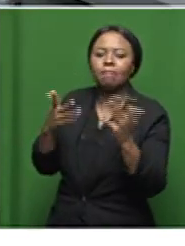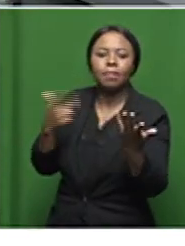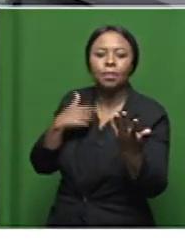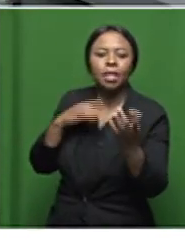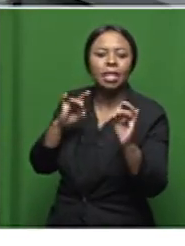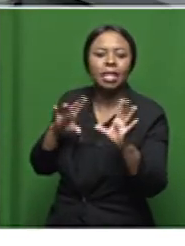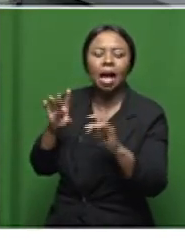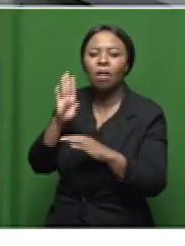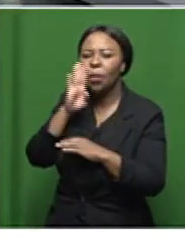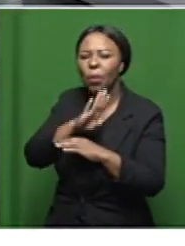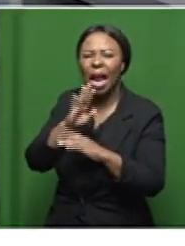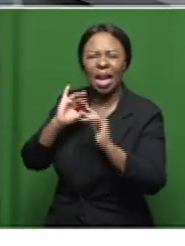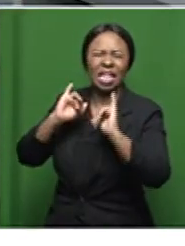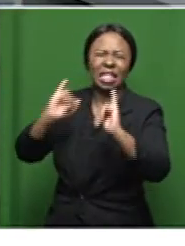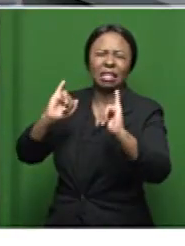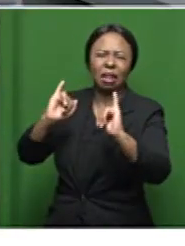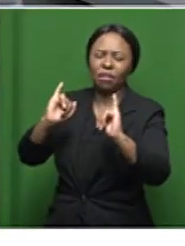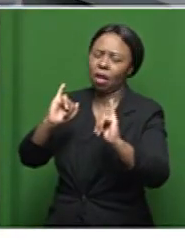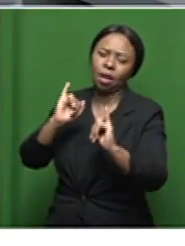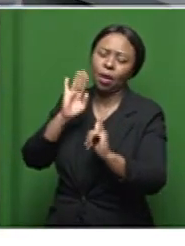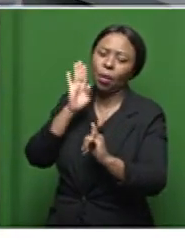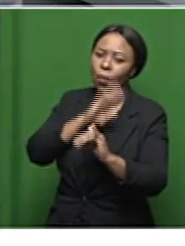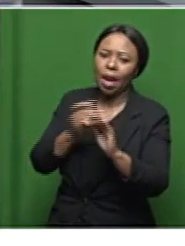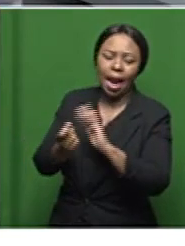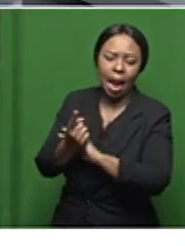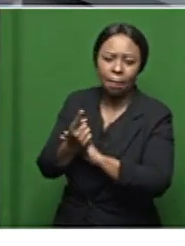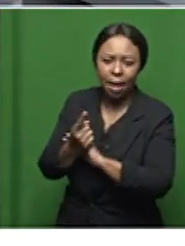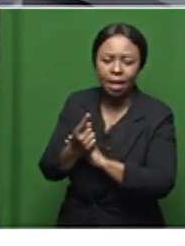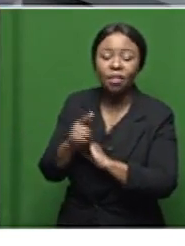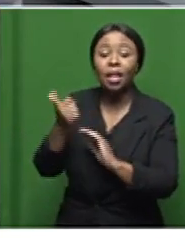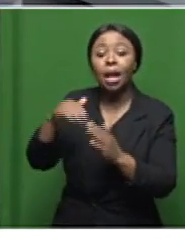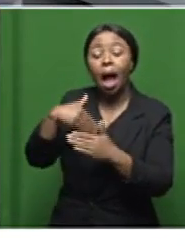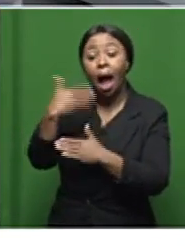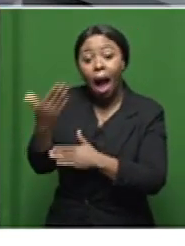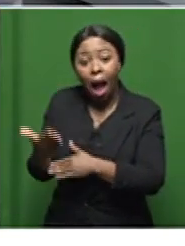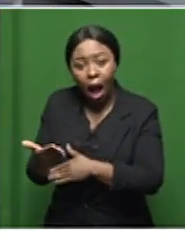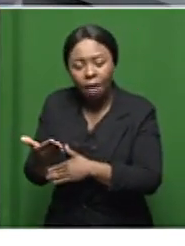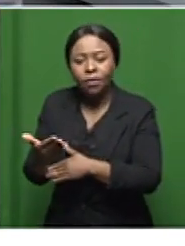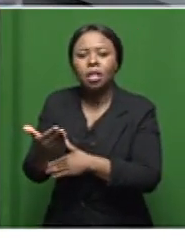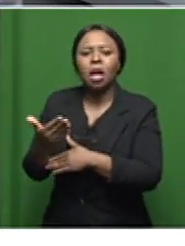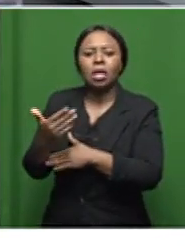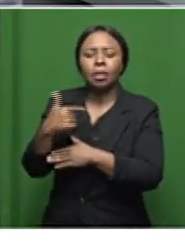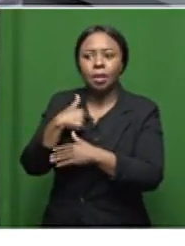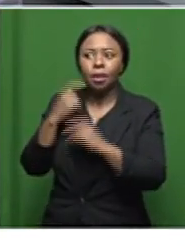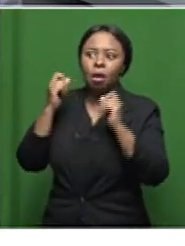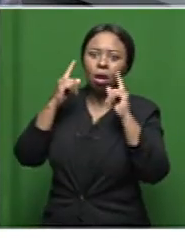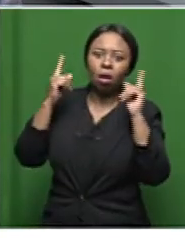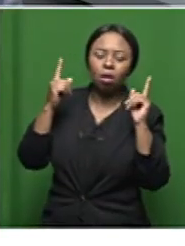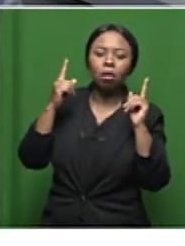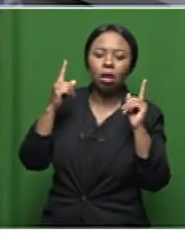that I could say were severe to really highlight. And thereafter, it was, being very conscious of going